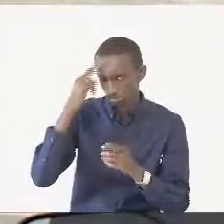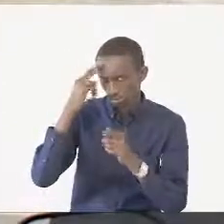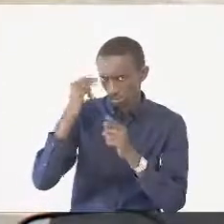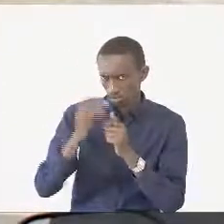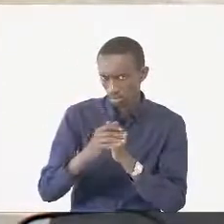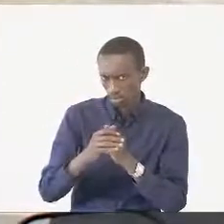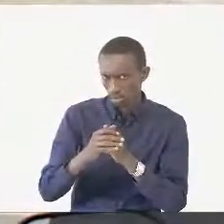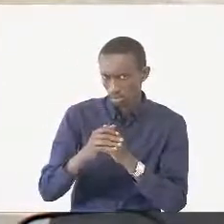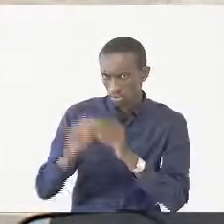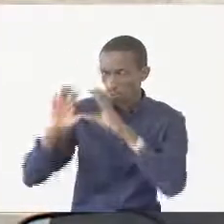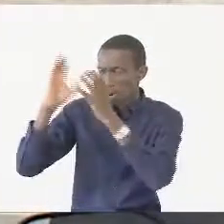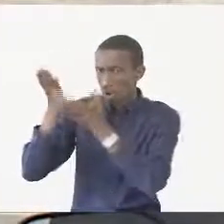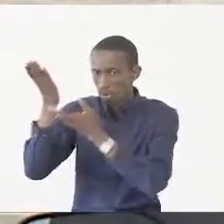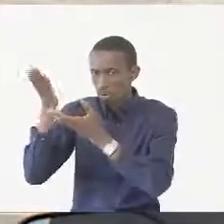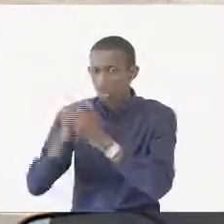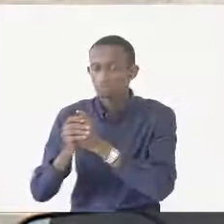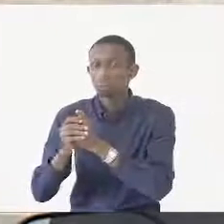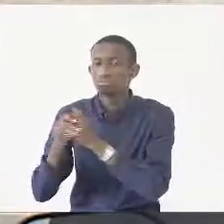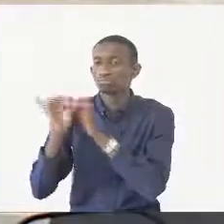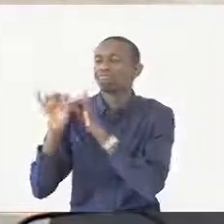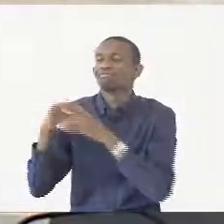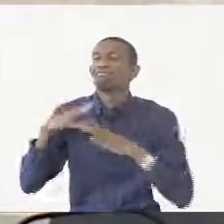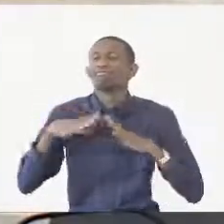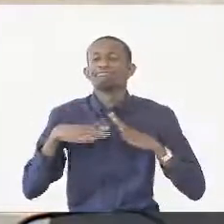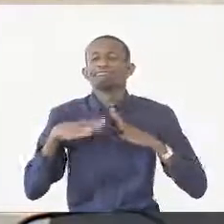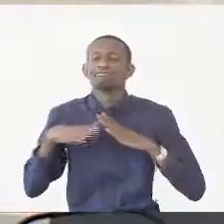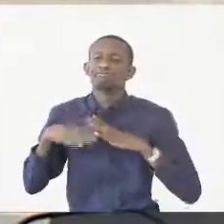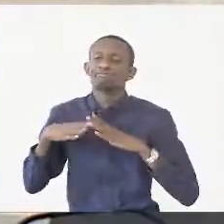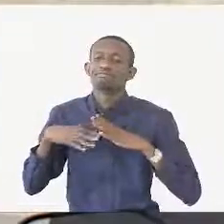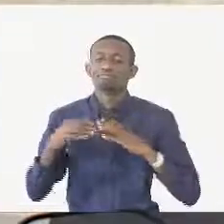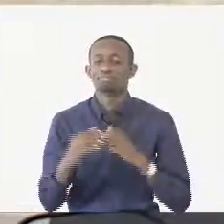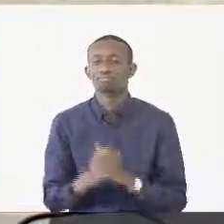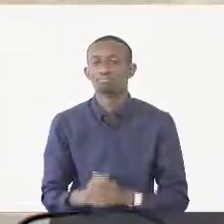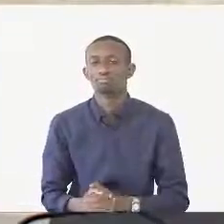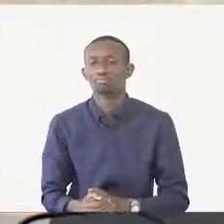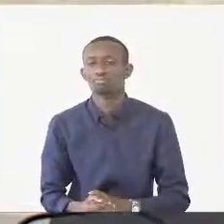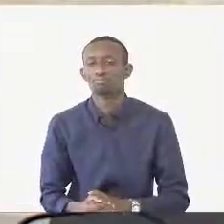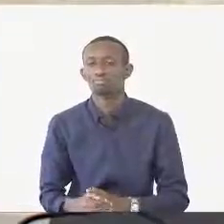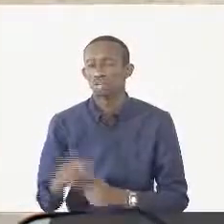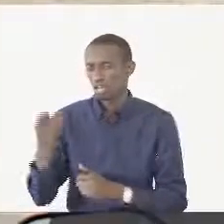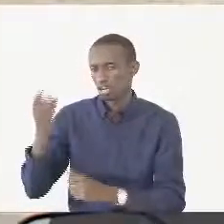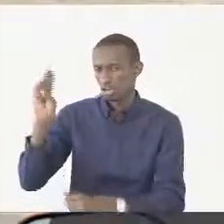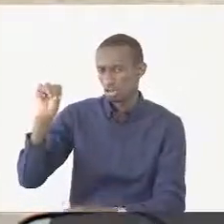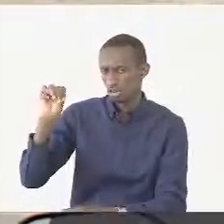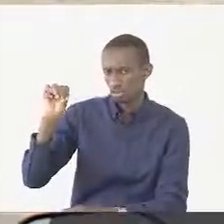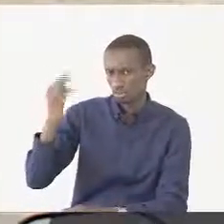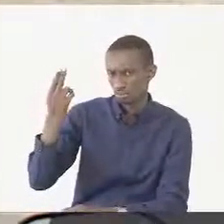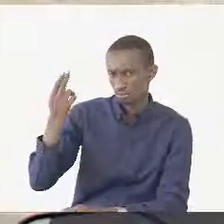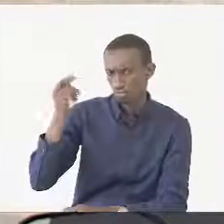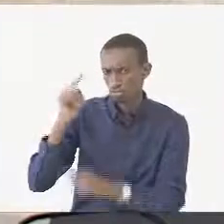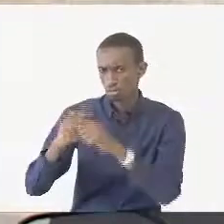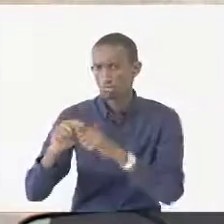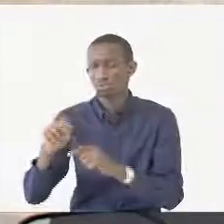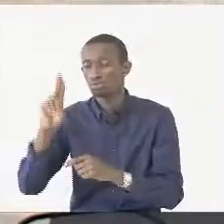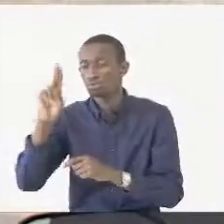at rest. That is giving us here not to consider M2 times U2. U2